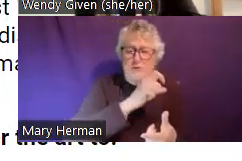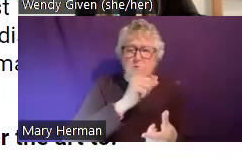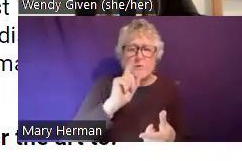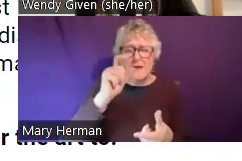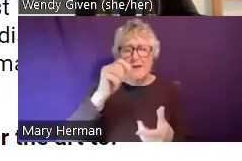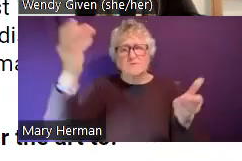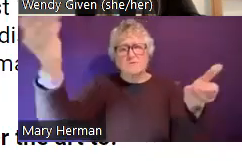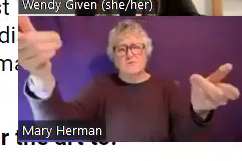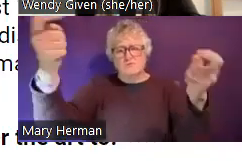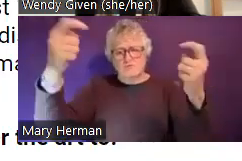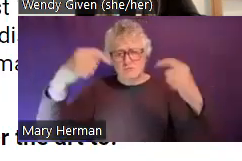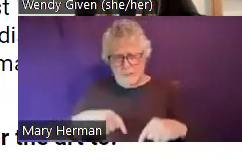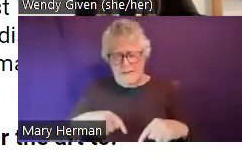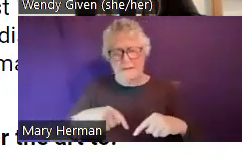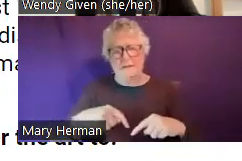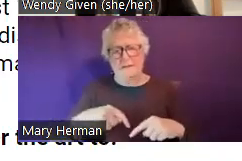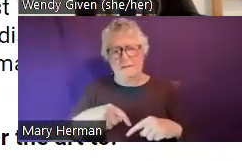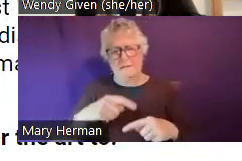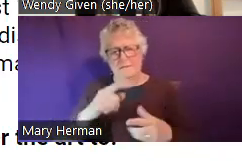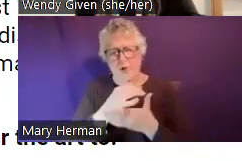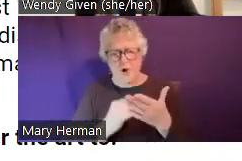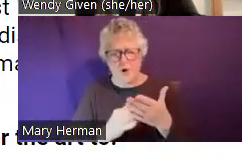March, depending on schedules.